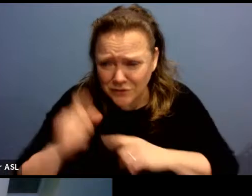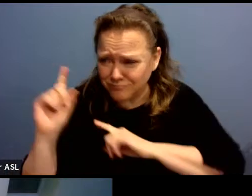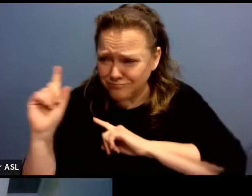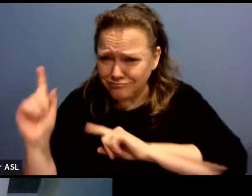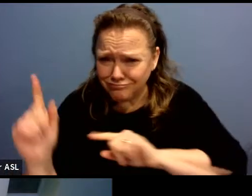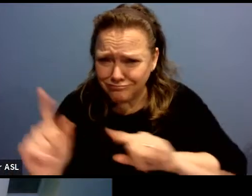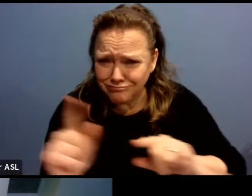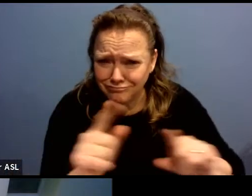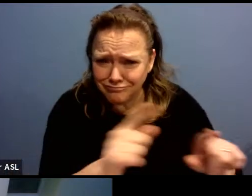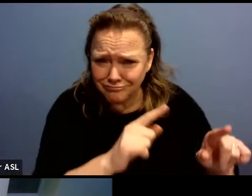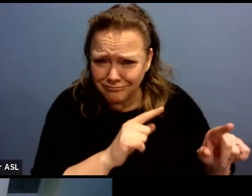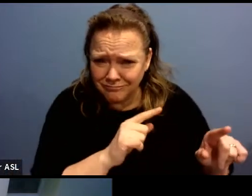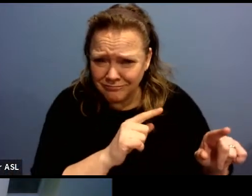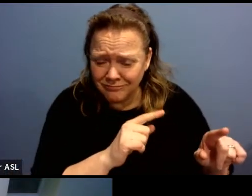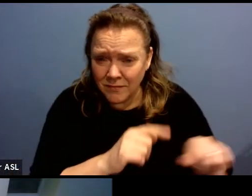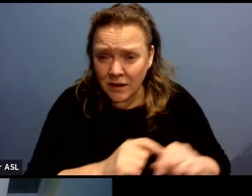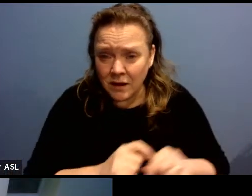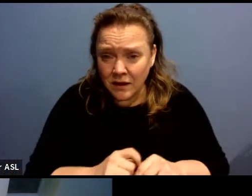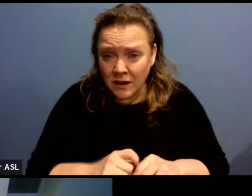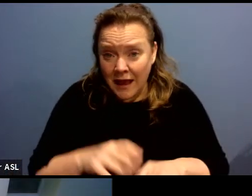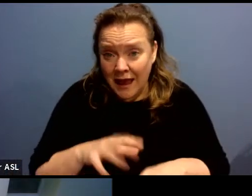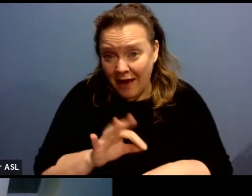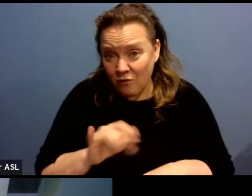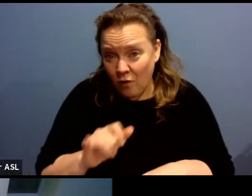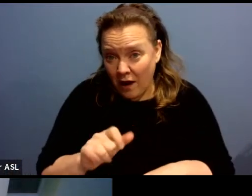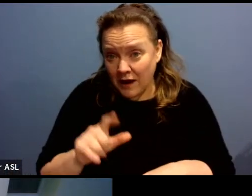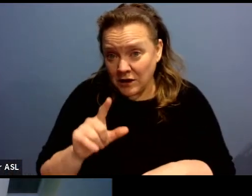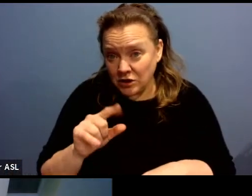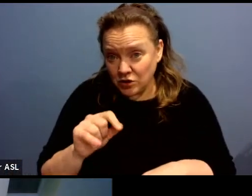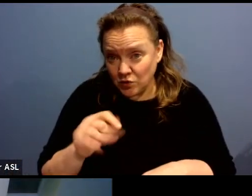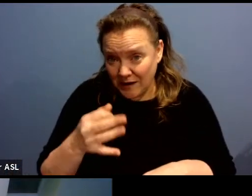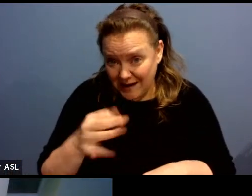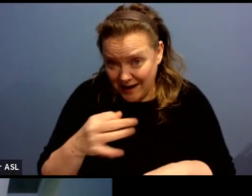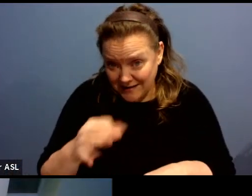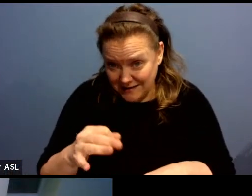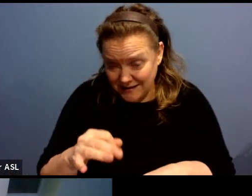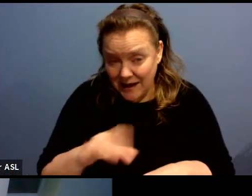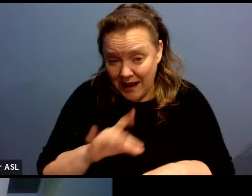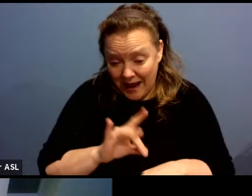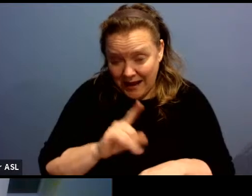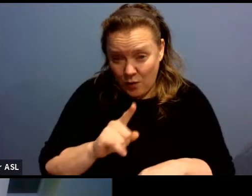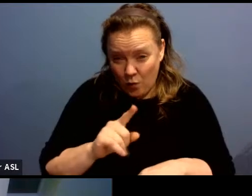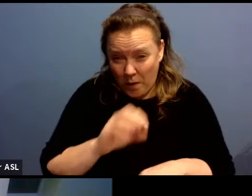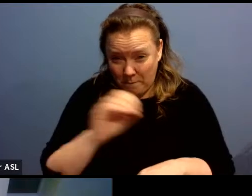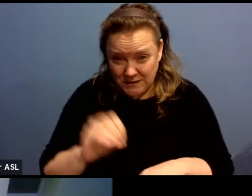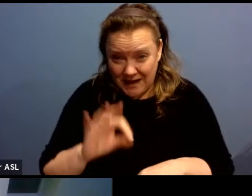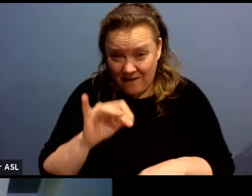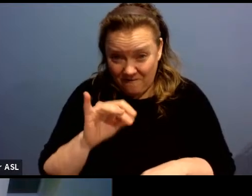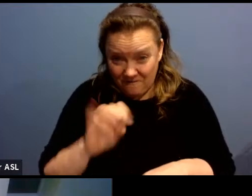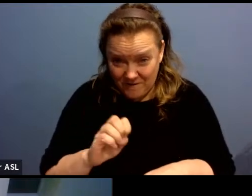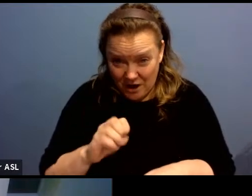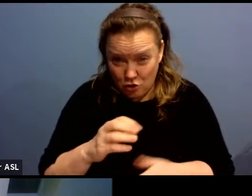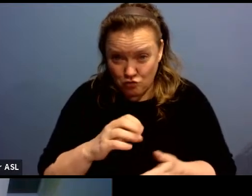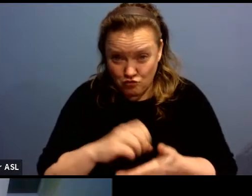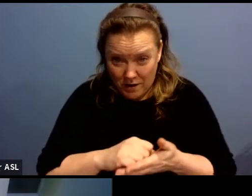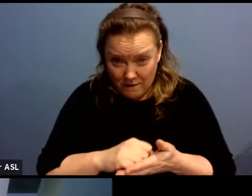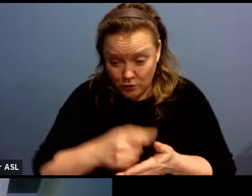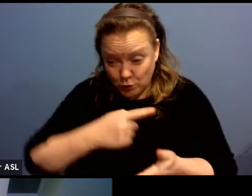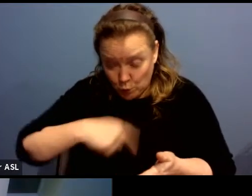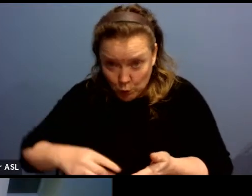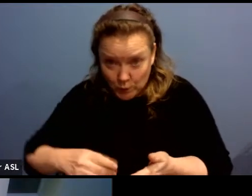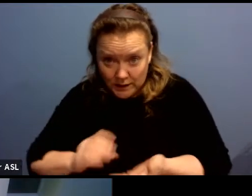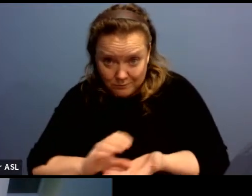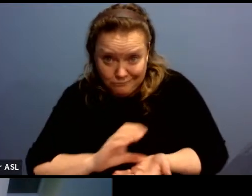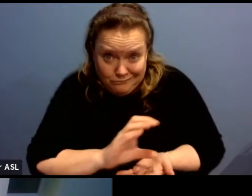In FY2019, Metro ridership generated 81% of fare revenues. Increasing ridership on Metro Rail supports